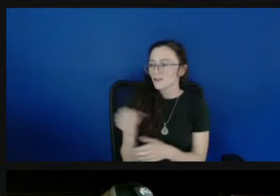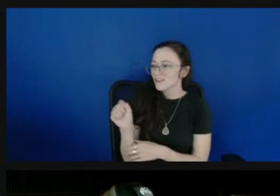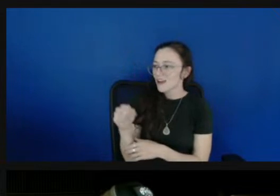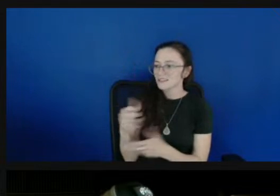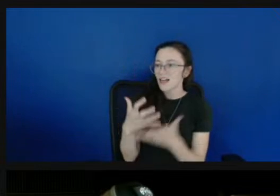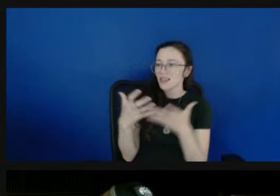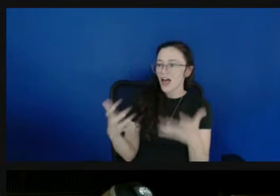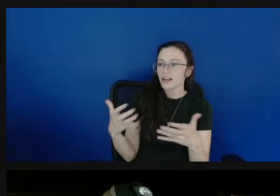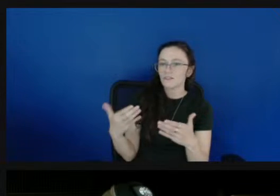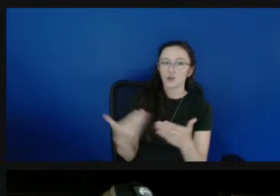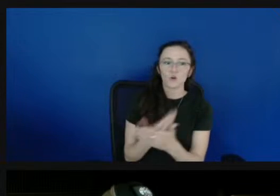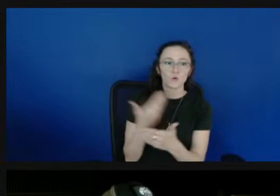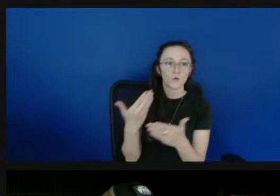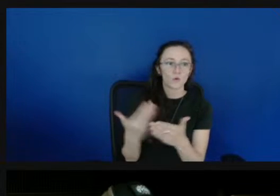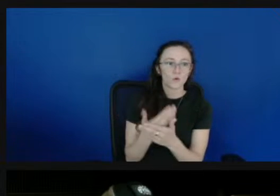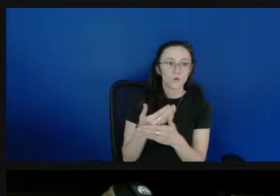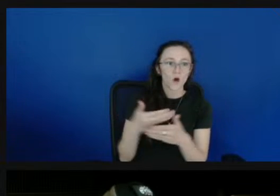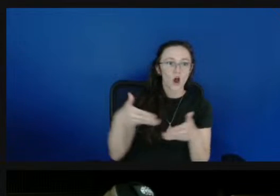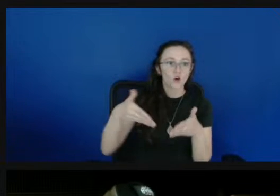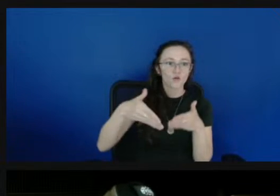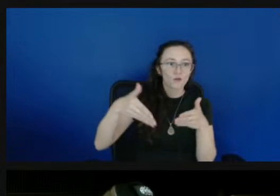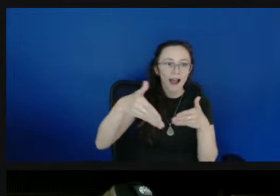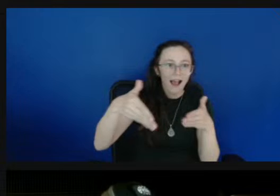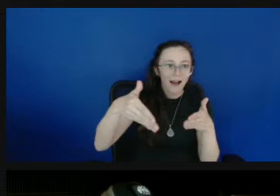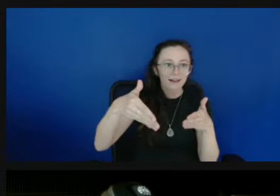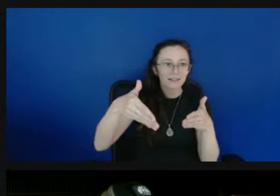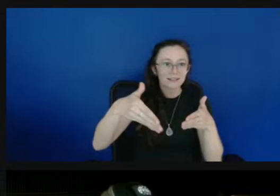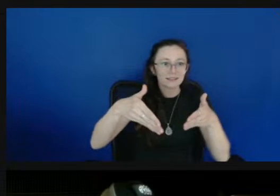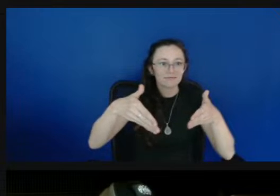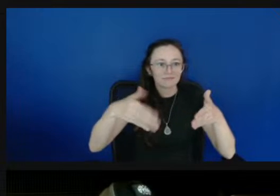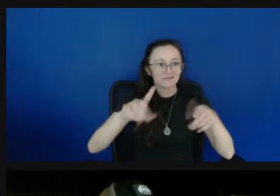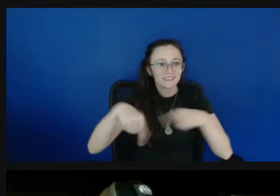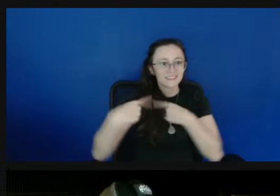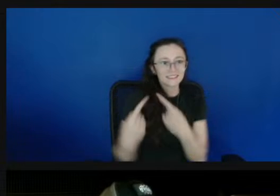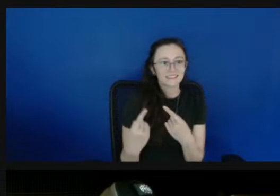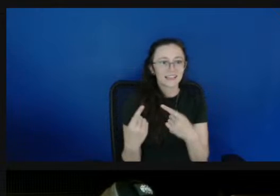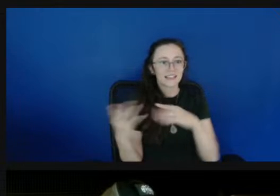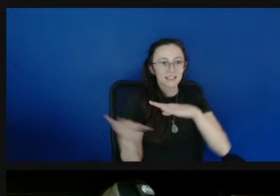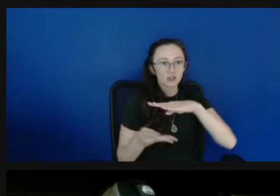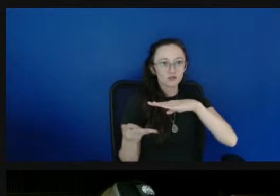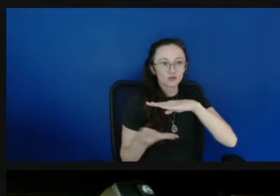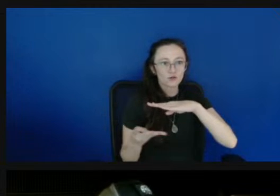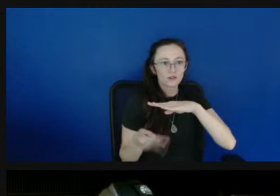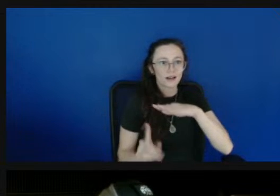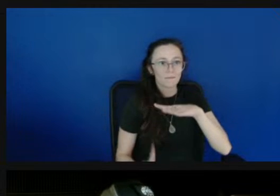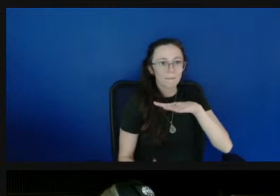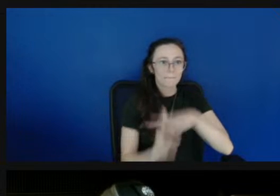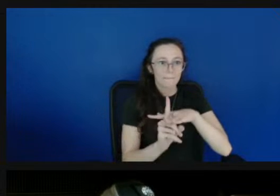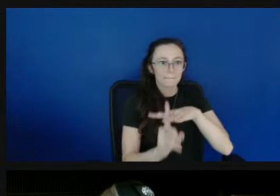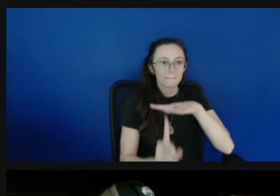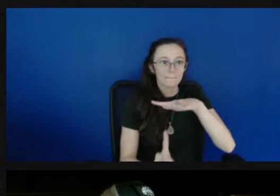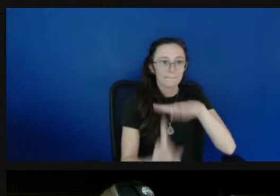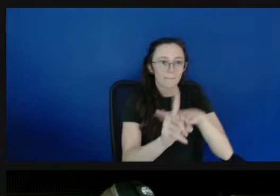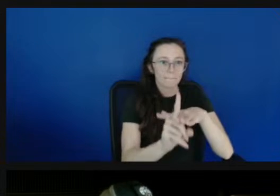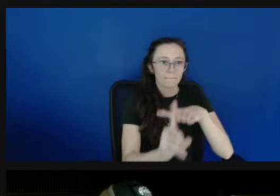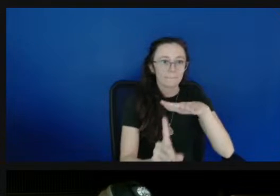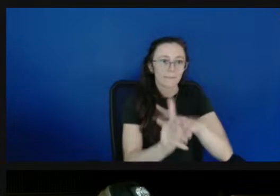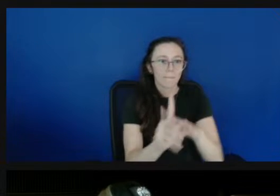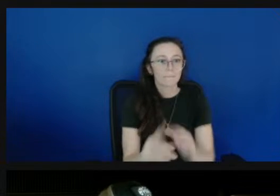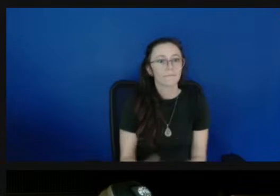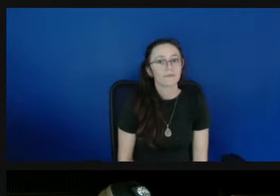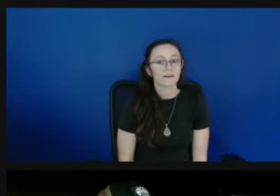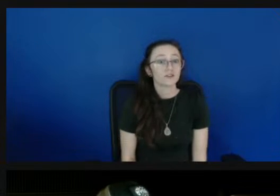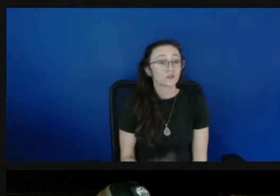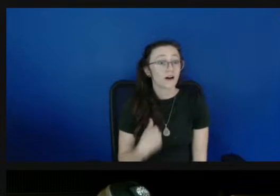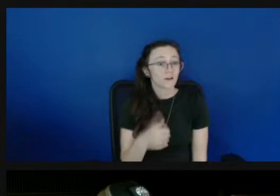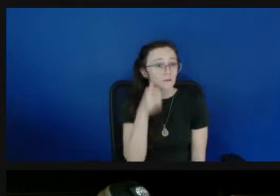there since the intrusion have been appearing. So yeah, really interesting. I remember after 2018, the